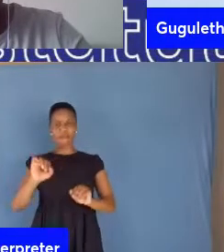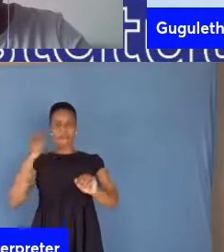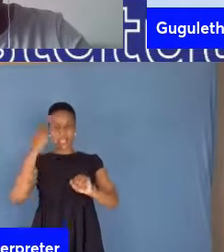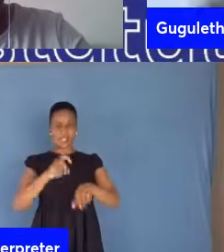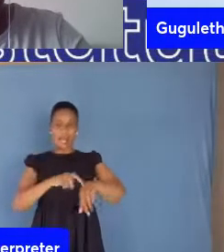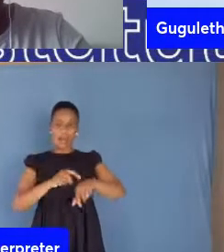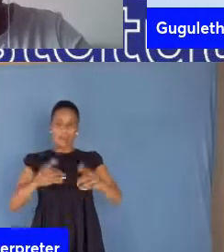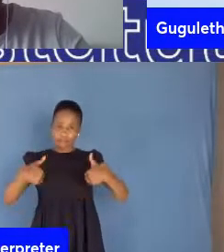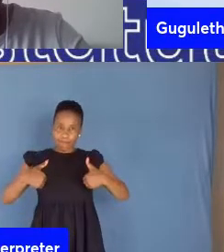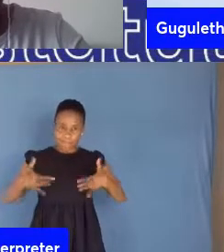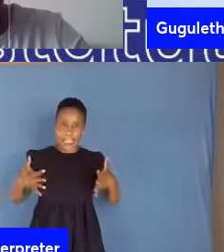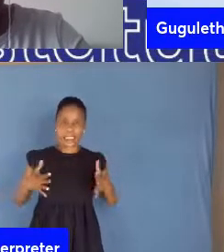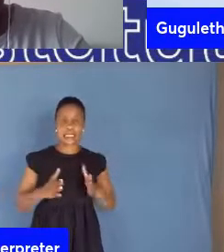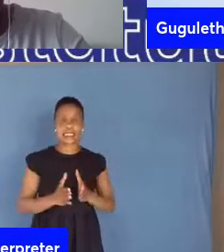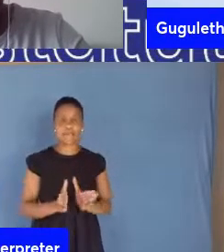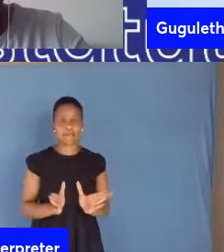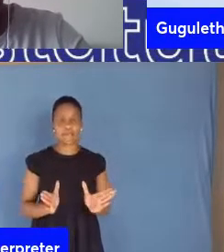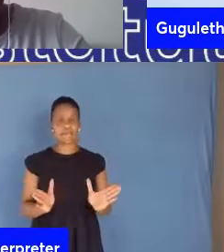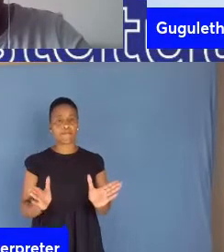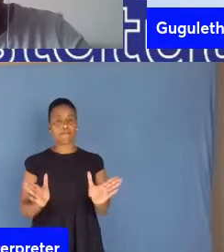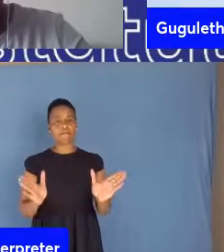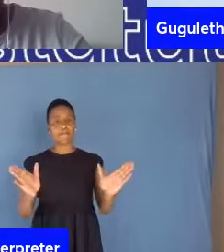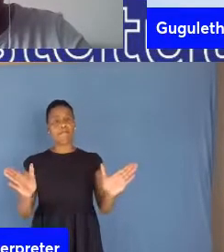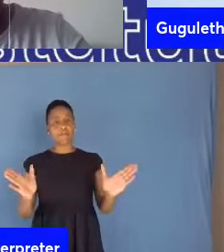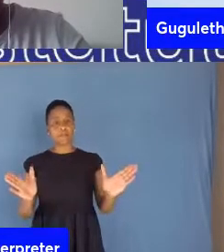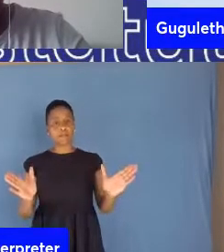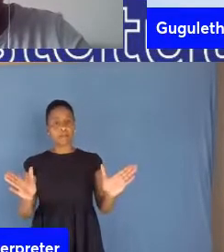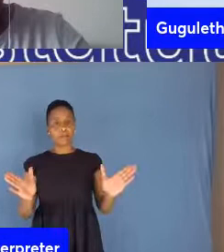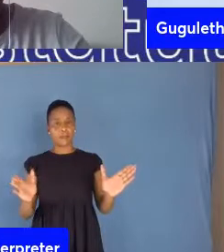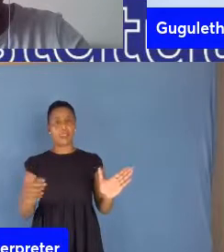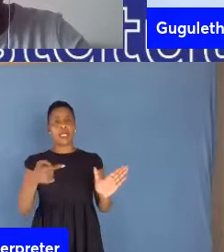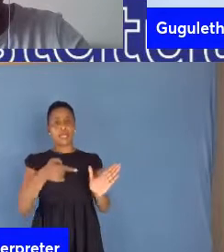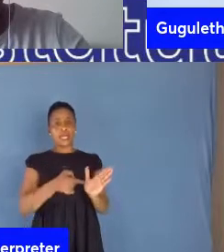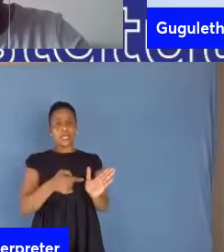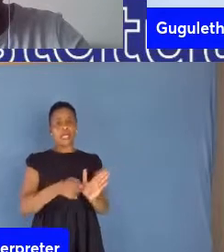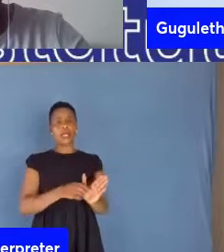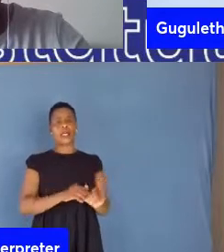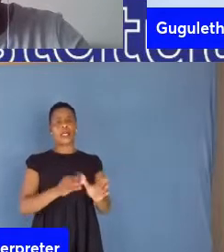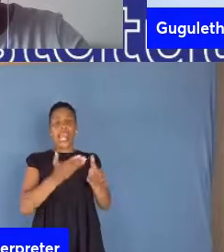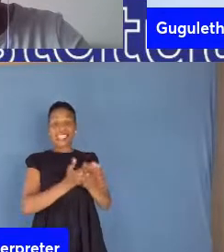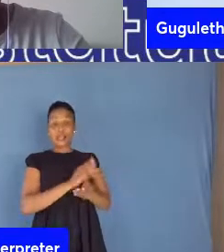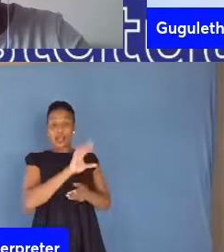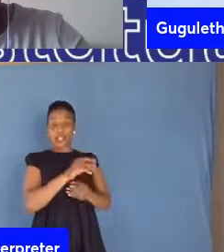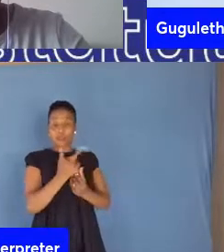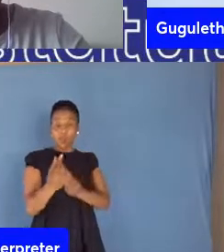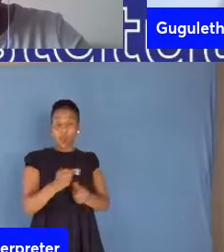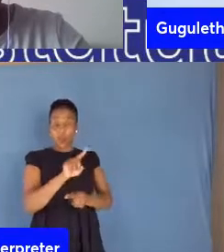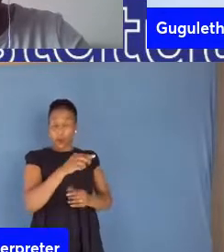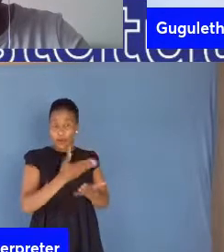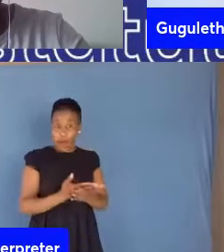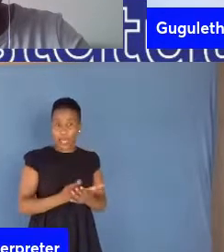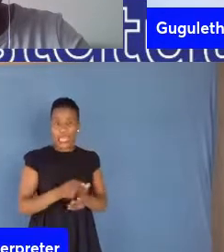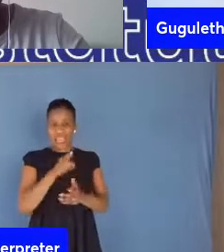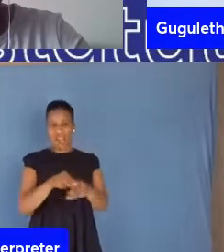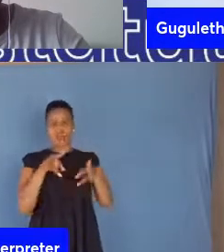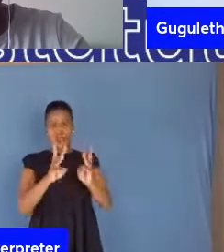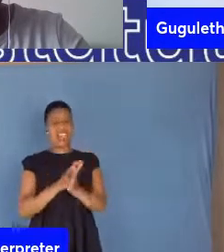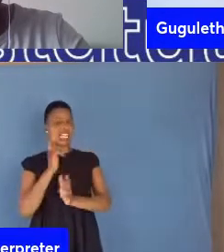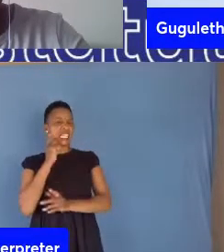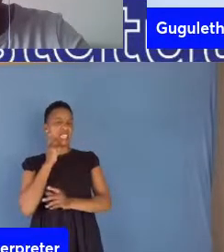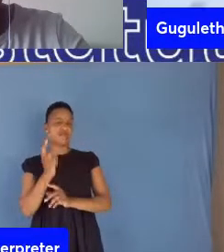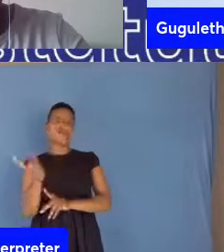about. So in the case of Shumela, who was asking what they would do, in that instance, it's very easy. You call the cops